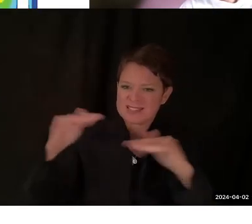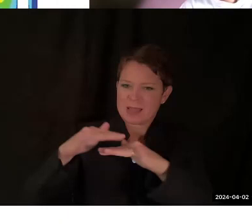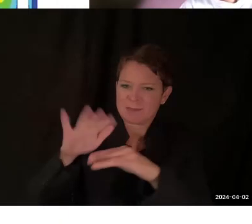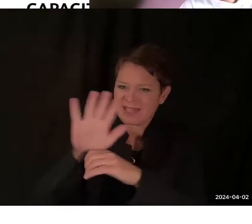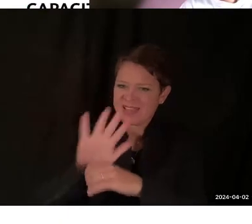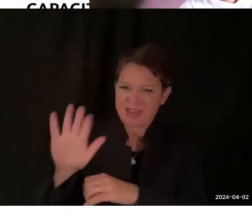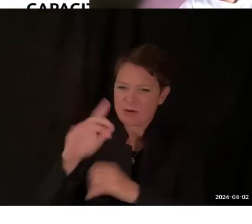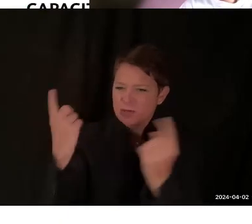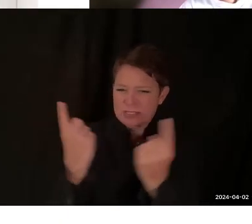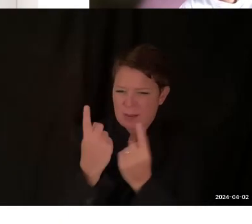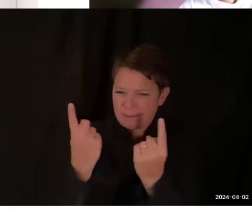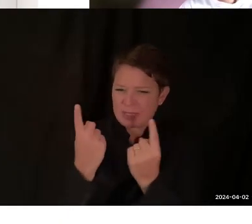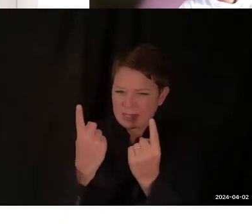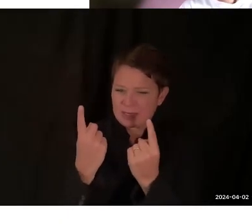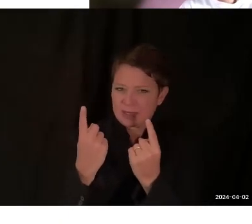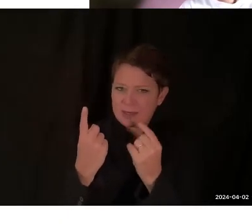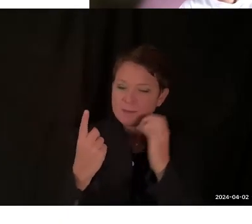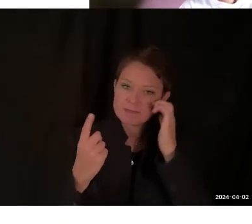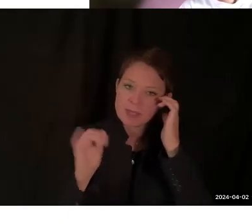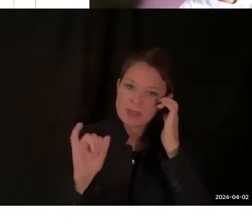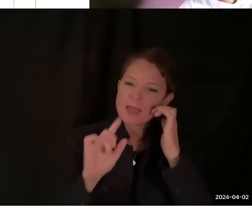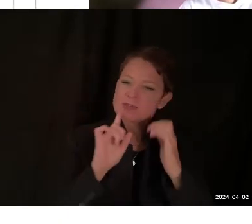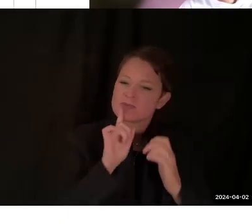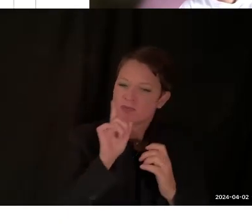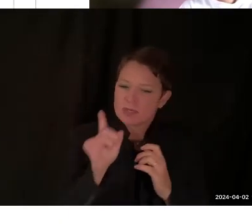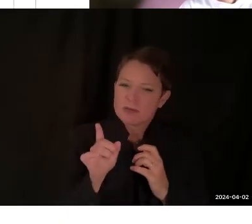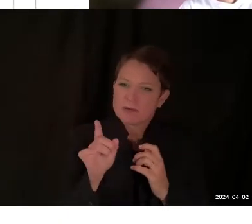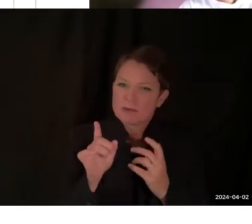something like that. And it's a real